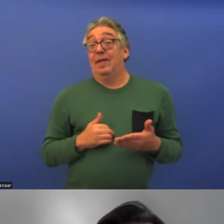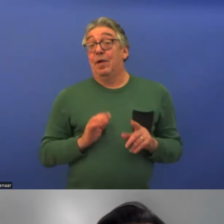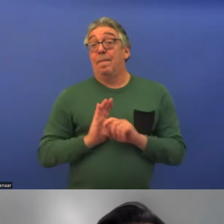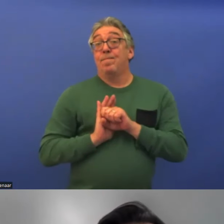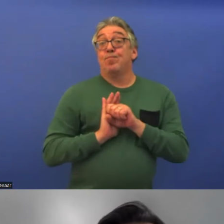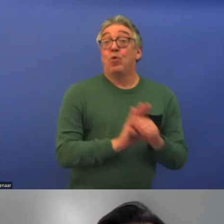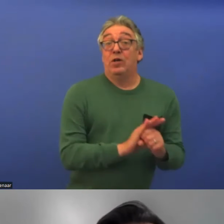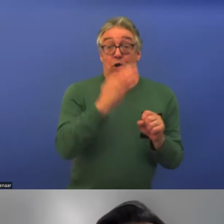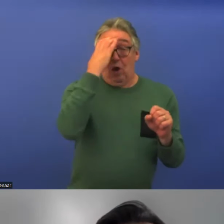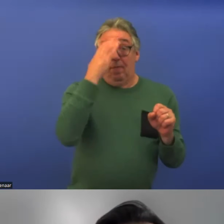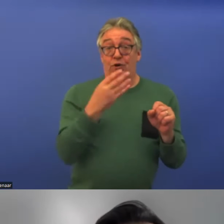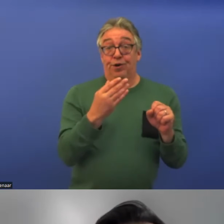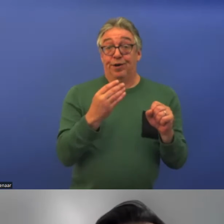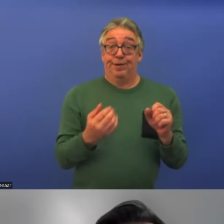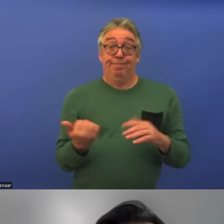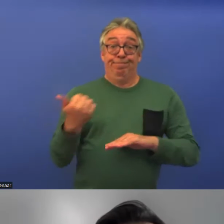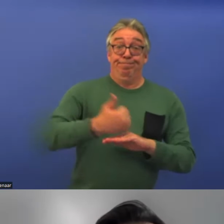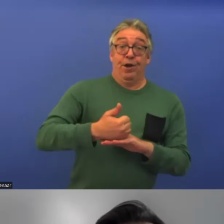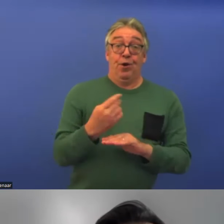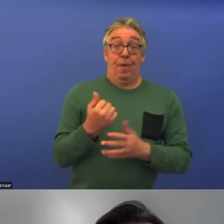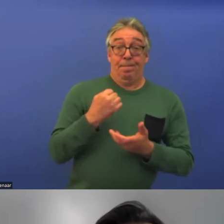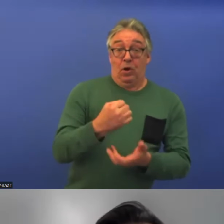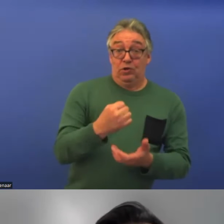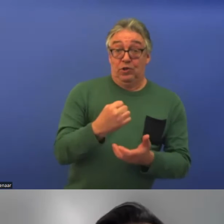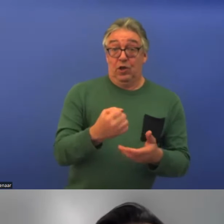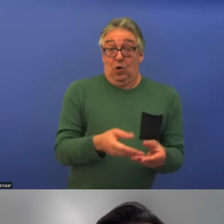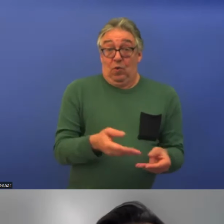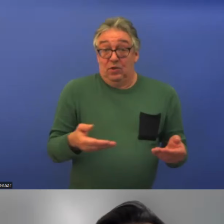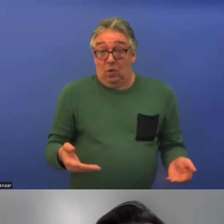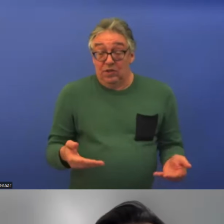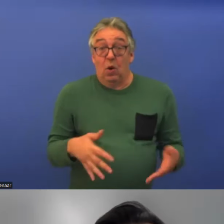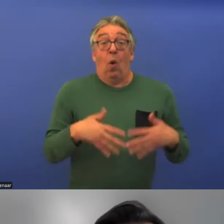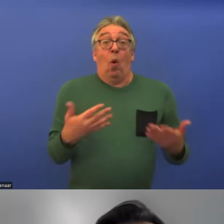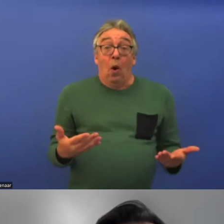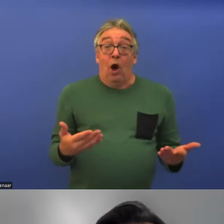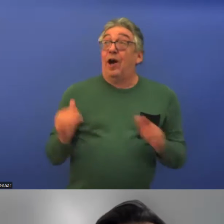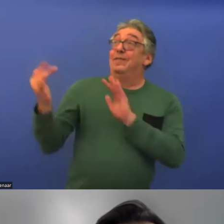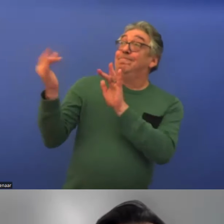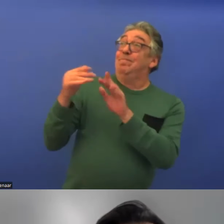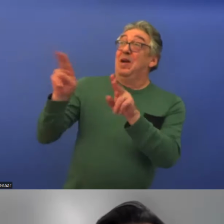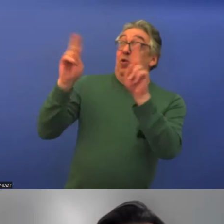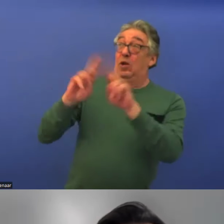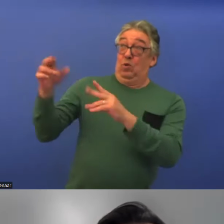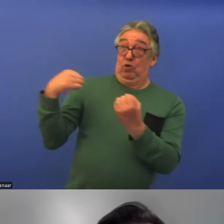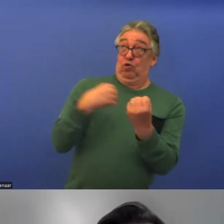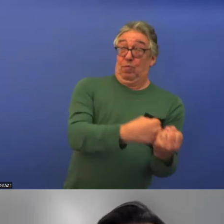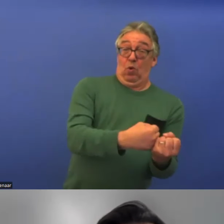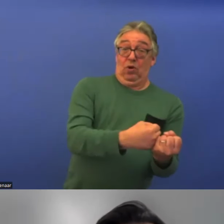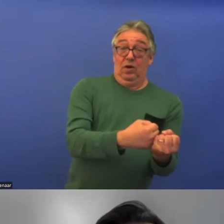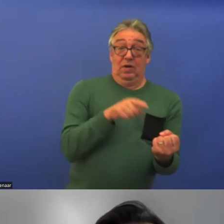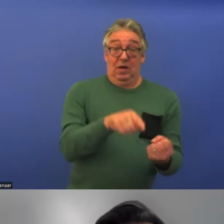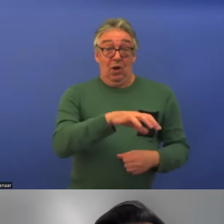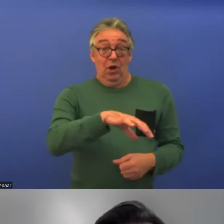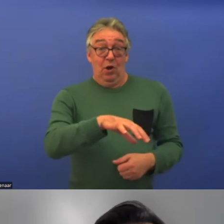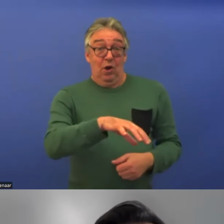now, but it can also be a basis for reaching out and seeking international support where it's a country that has donors interested